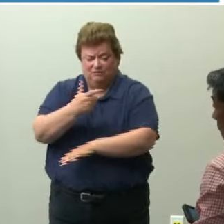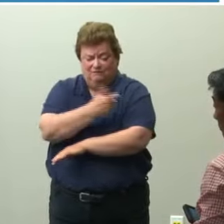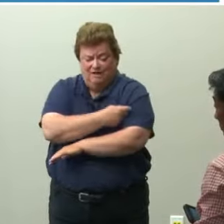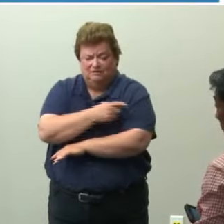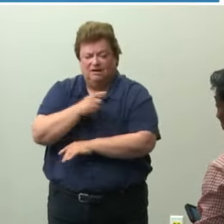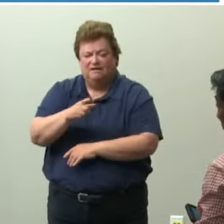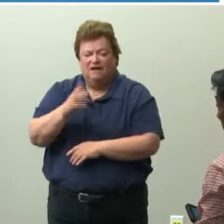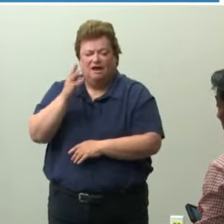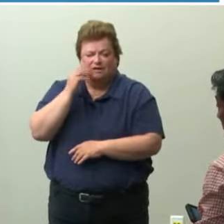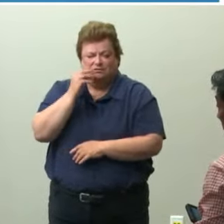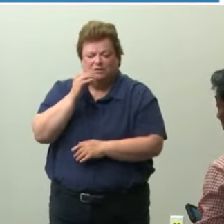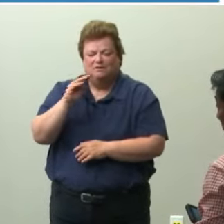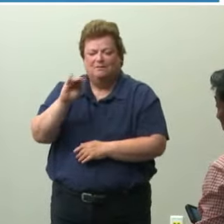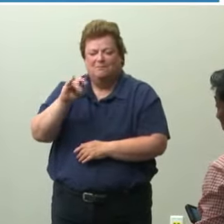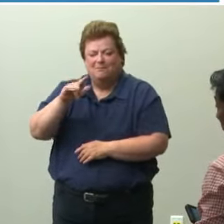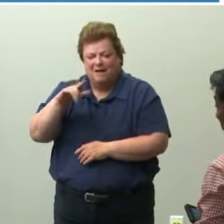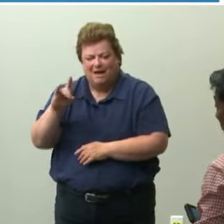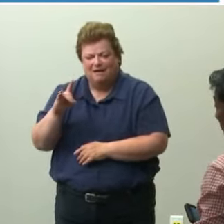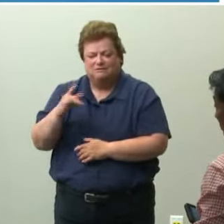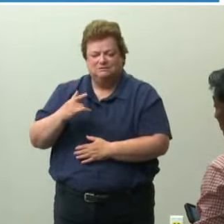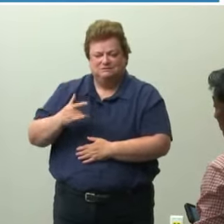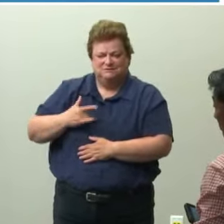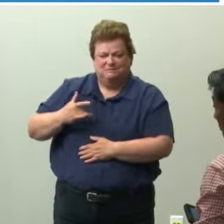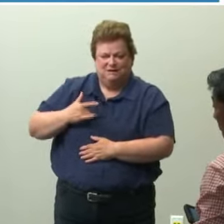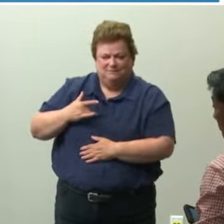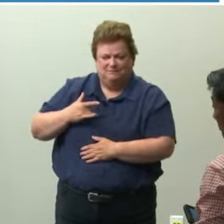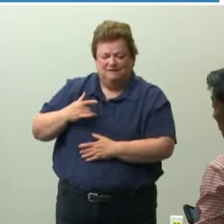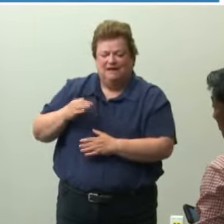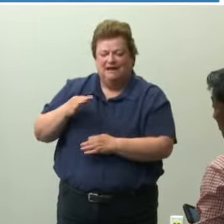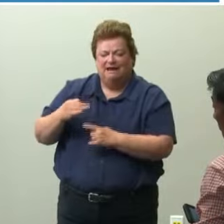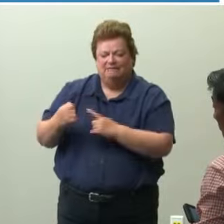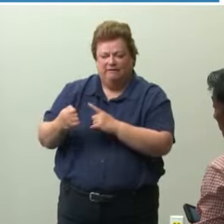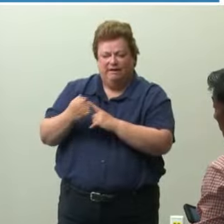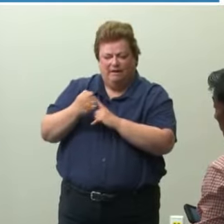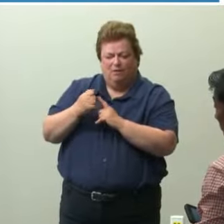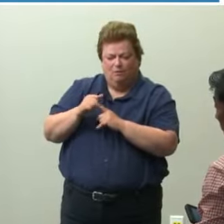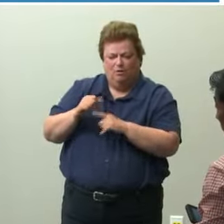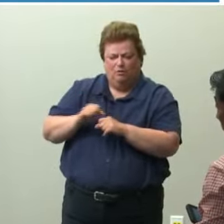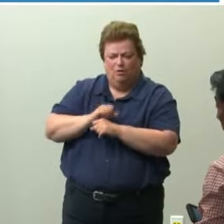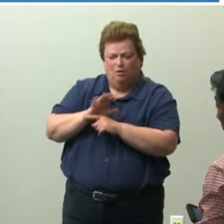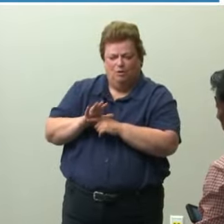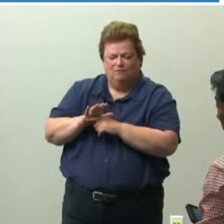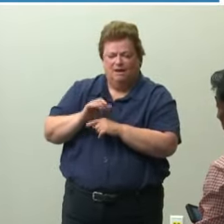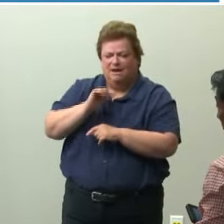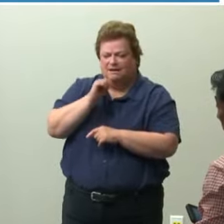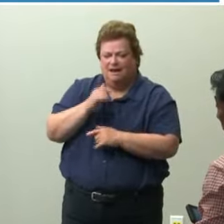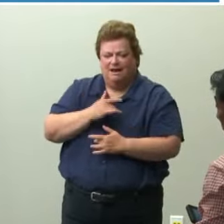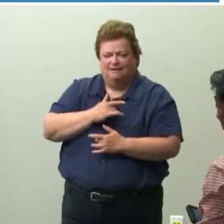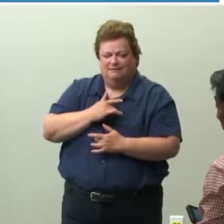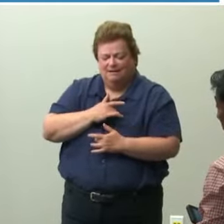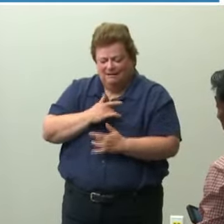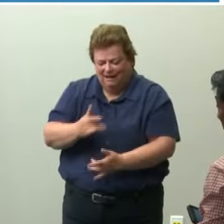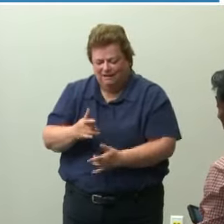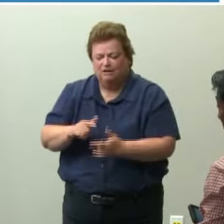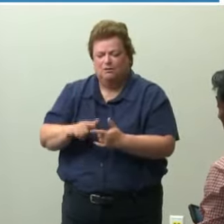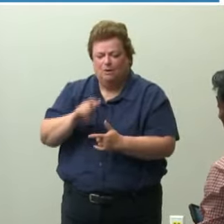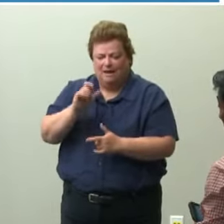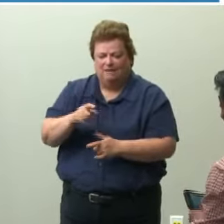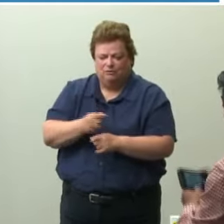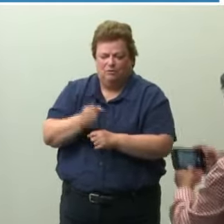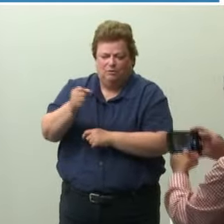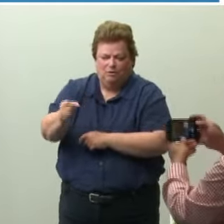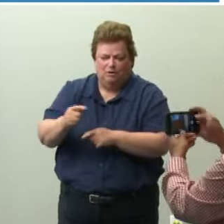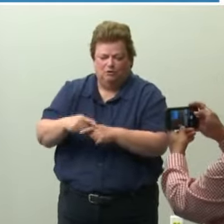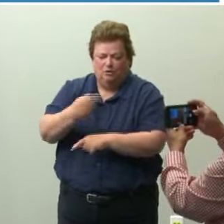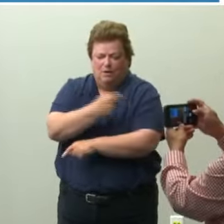are experiencing milder symptoms if infected, and they aren't nearly as likely to require hospitalization